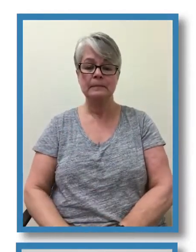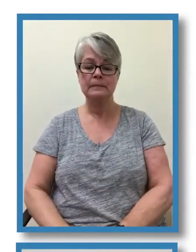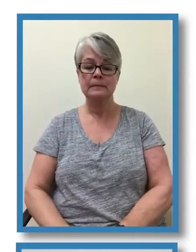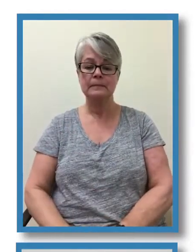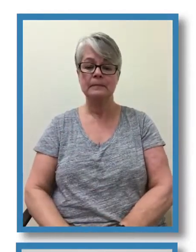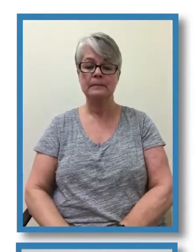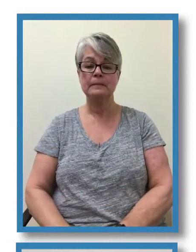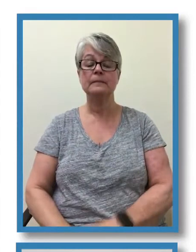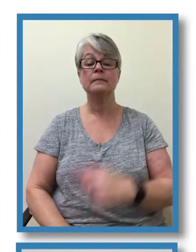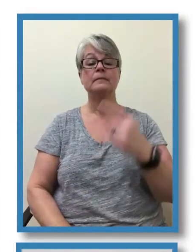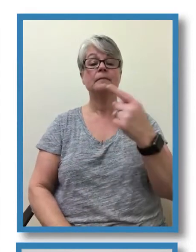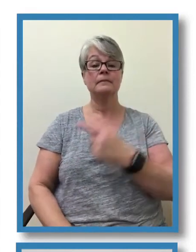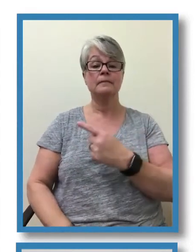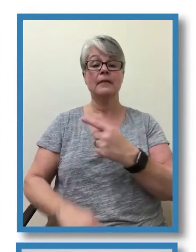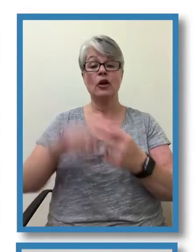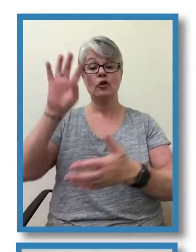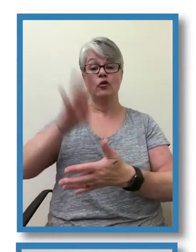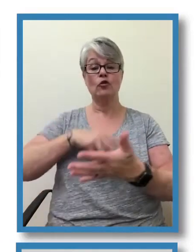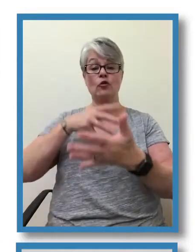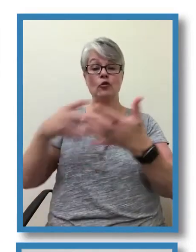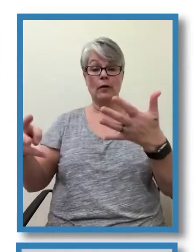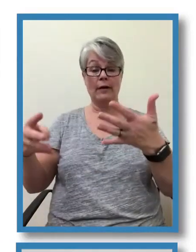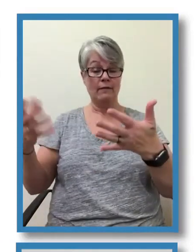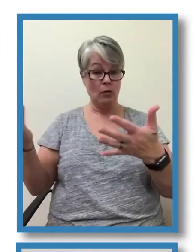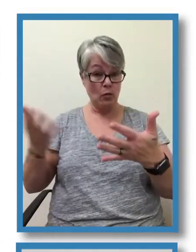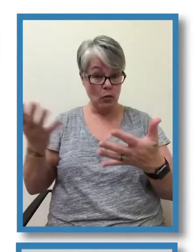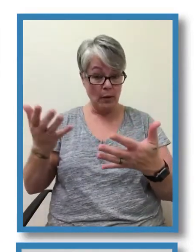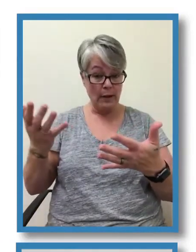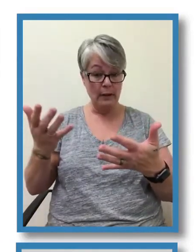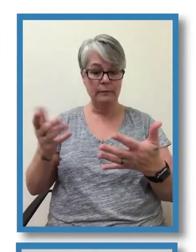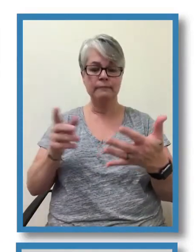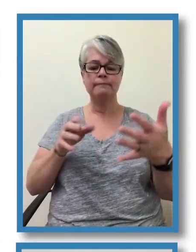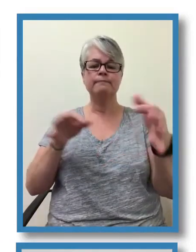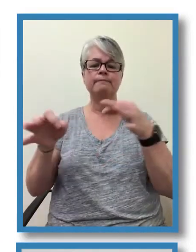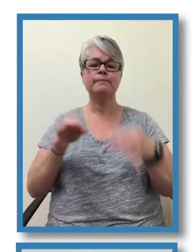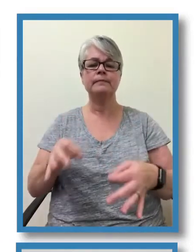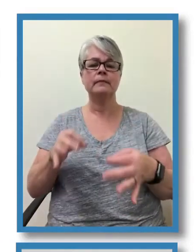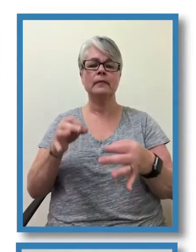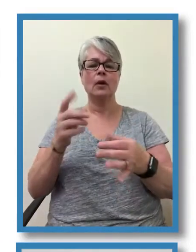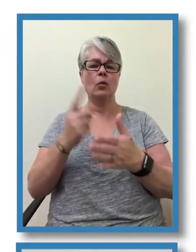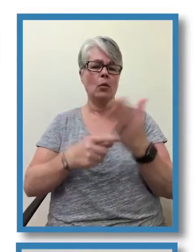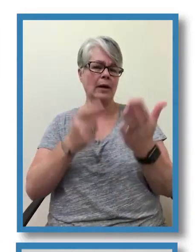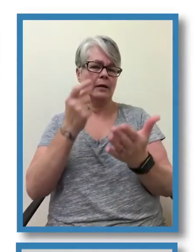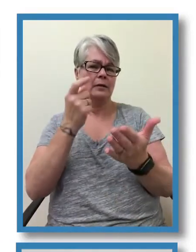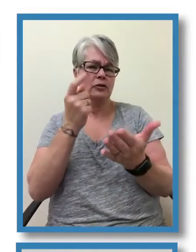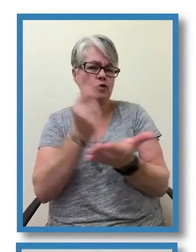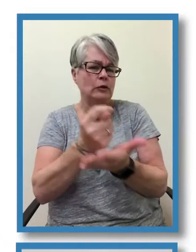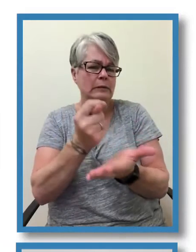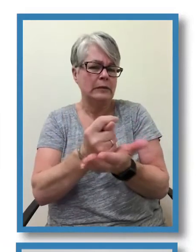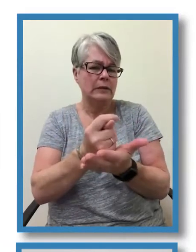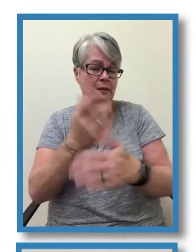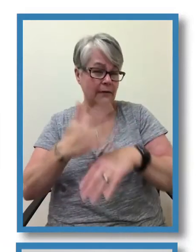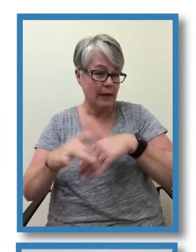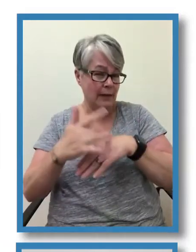curve that we looked at before. You can see going from